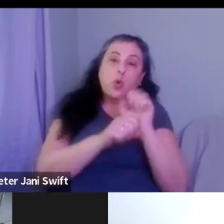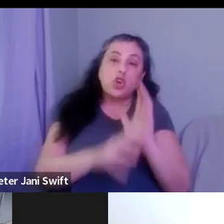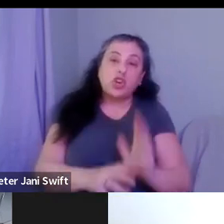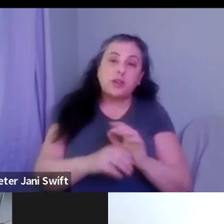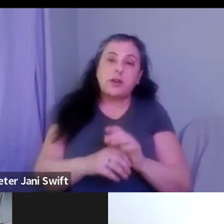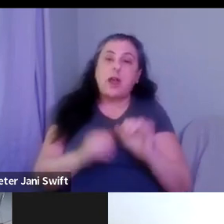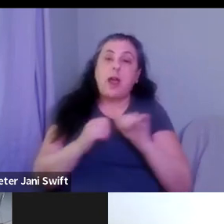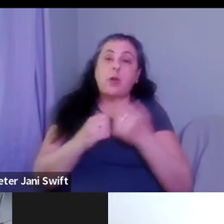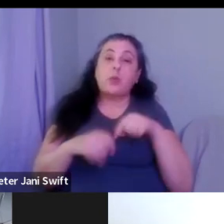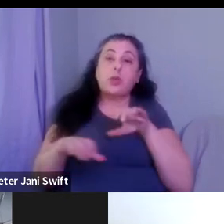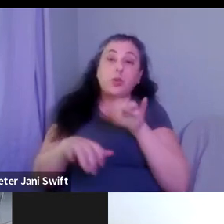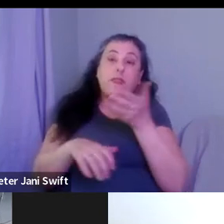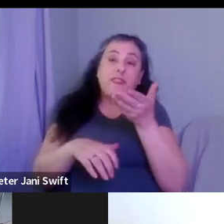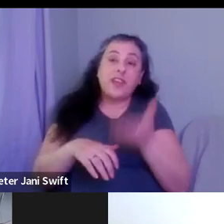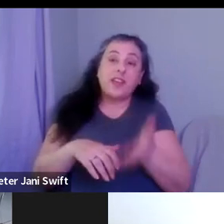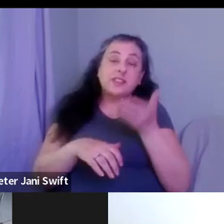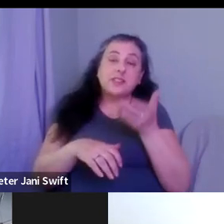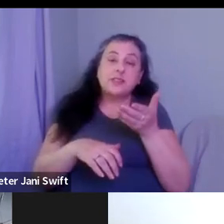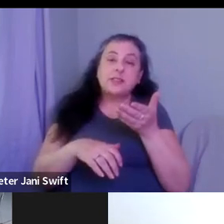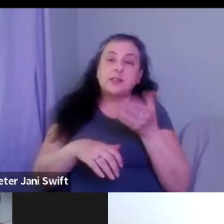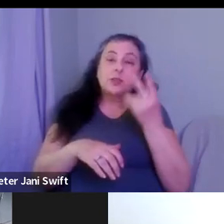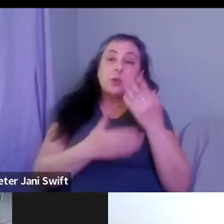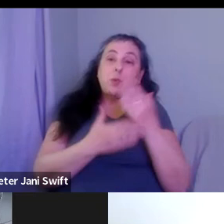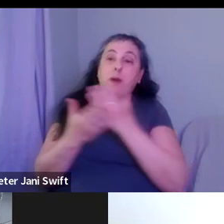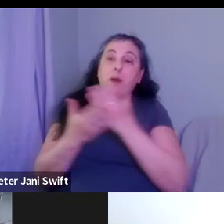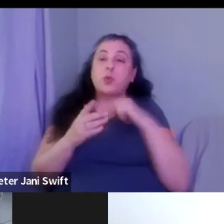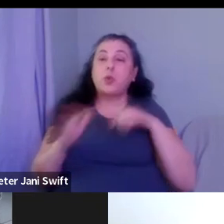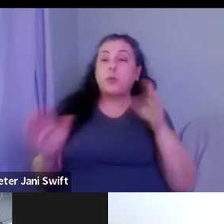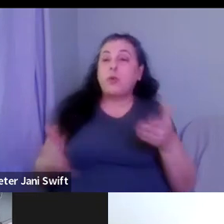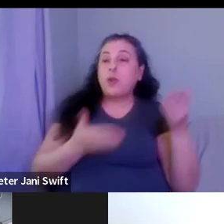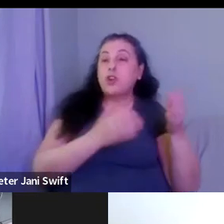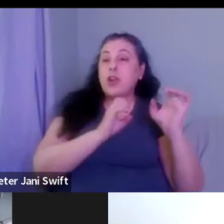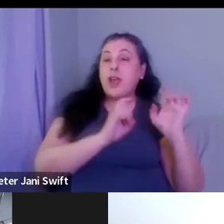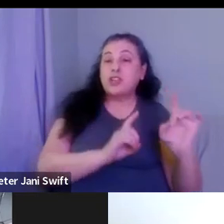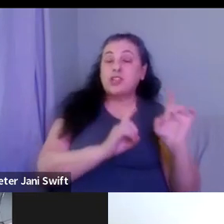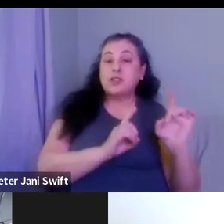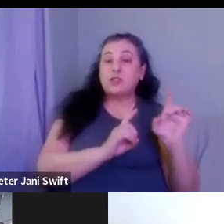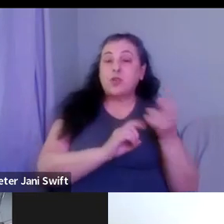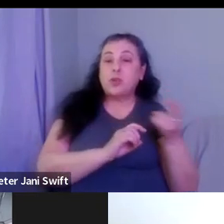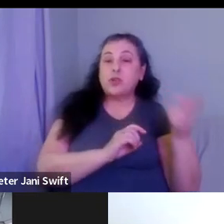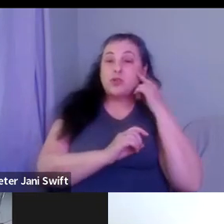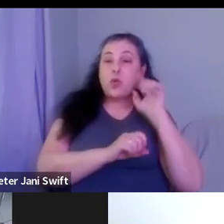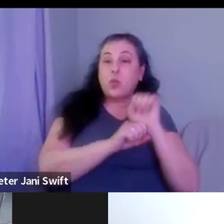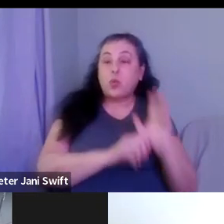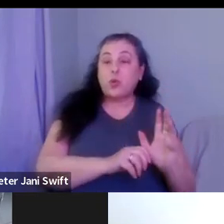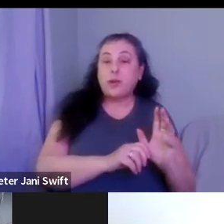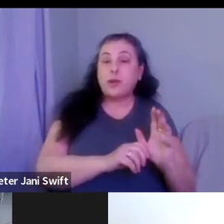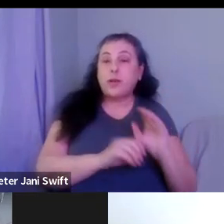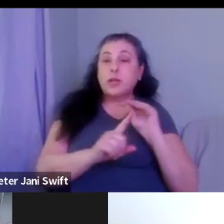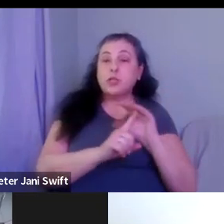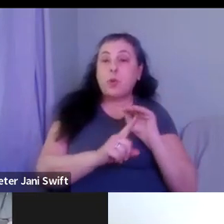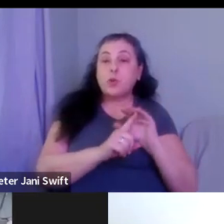The way we really do this is two parts. We provide educational resources for workers,